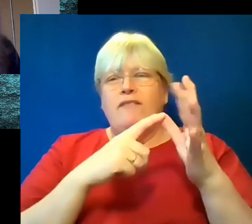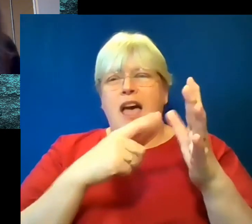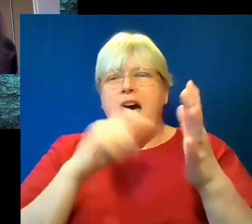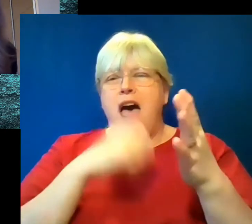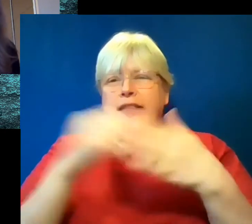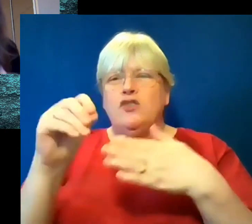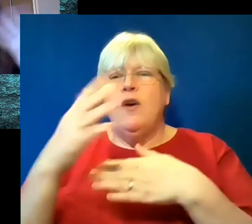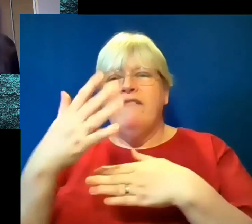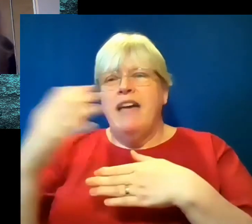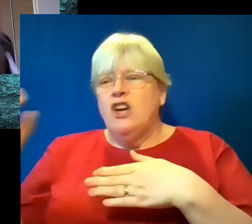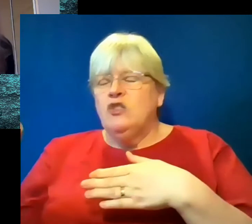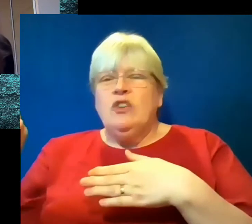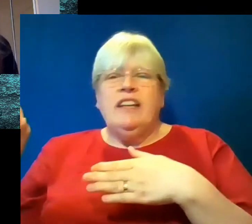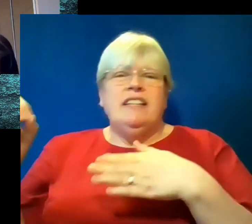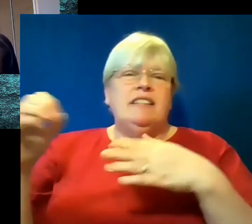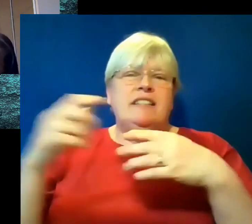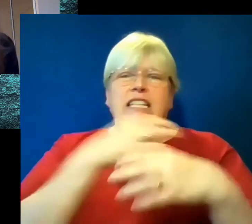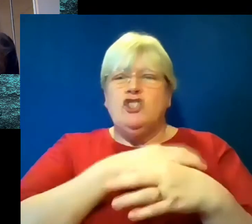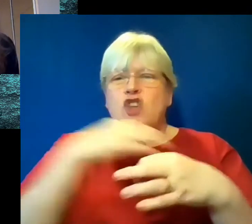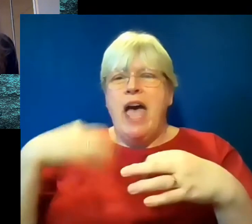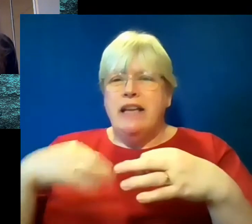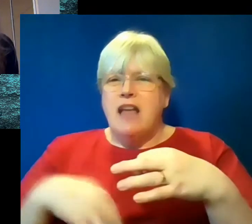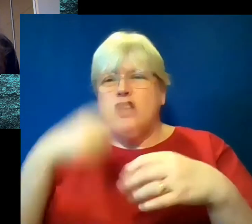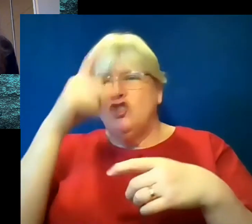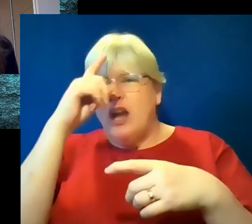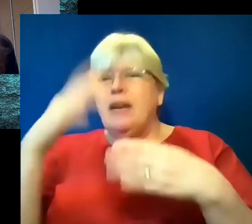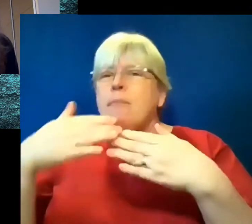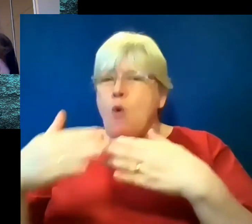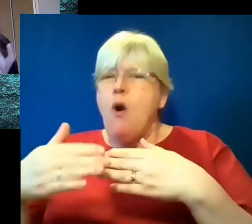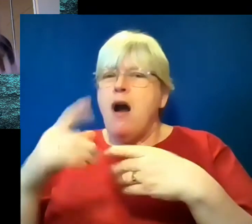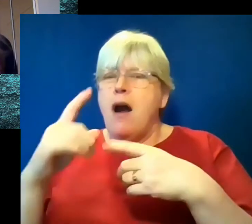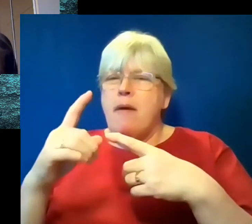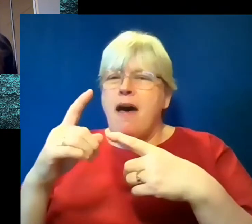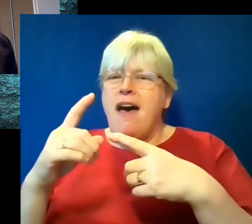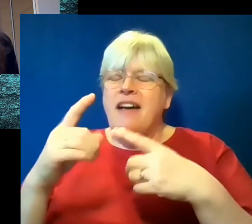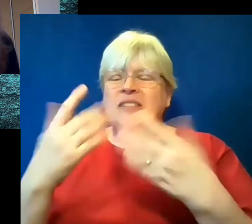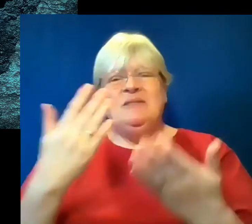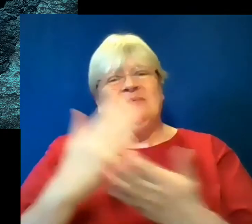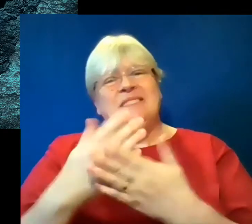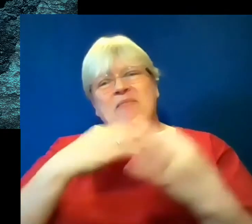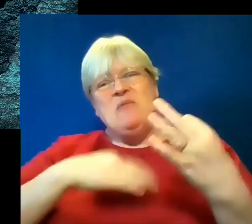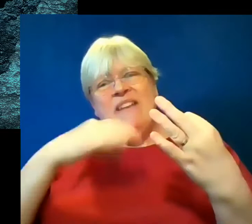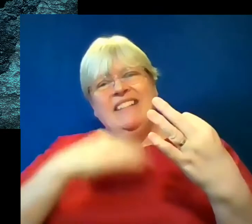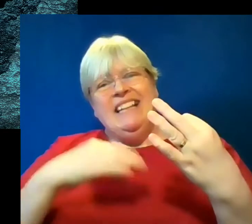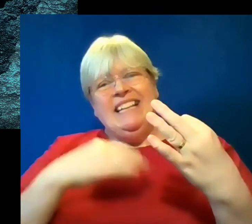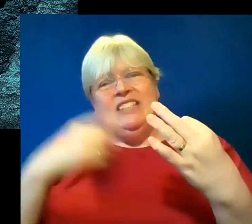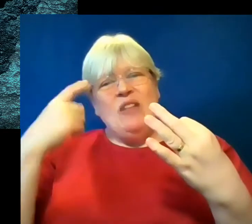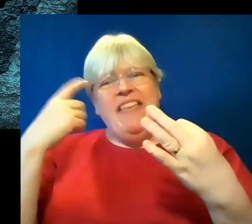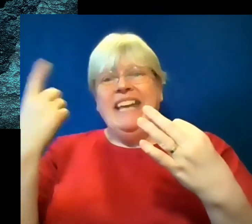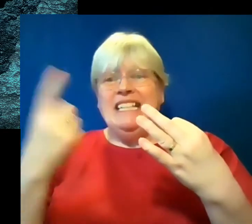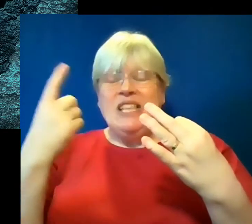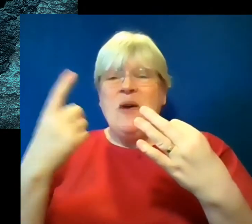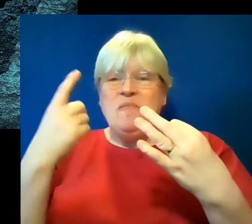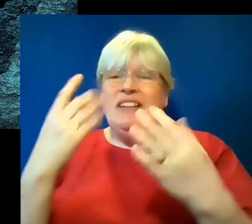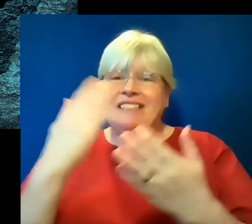and then far more in, say, China or Germany. But it is just an enormous privilege to think that somebody is